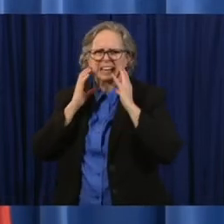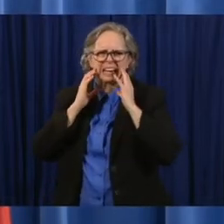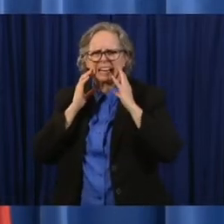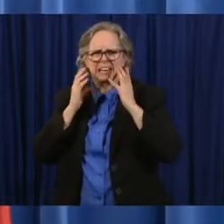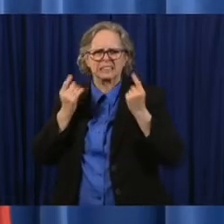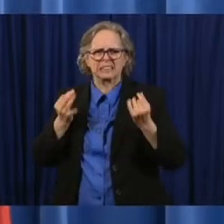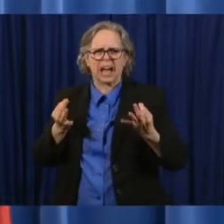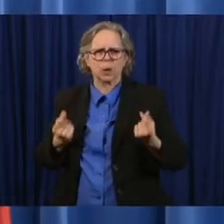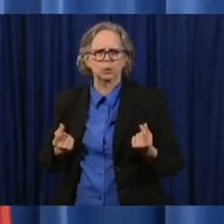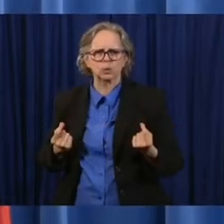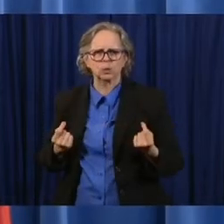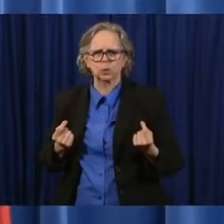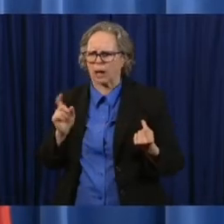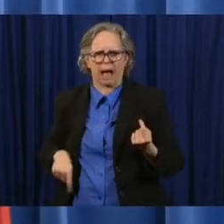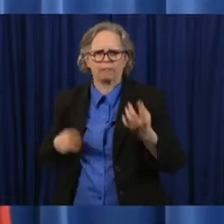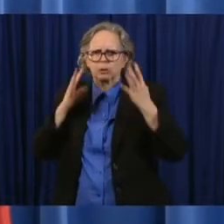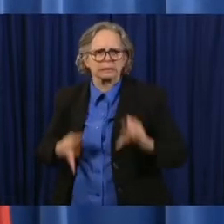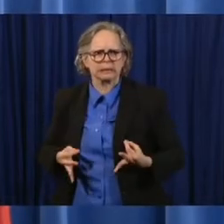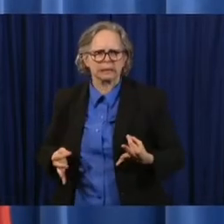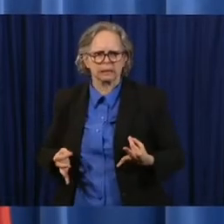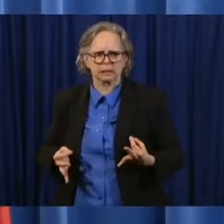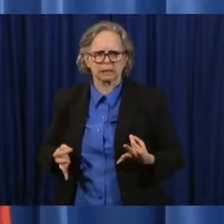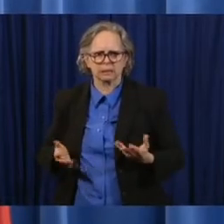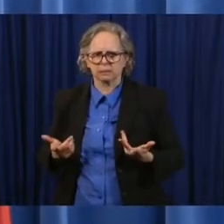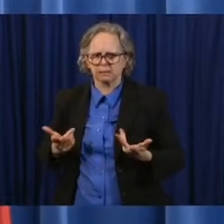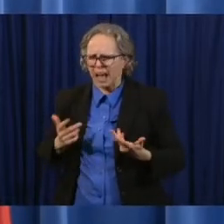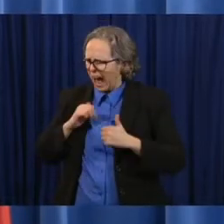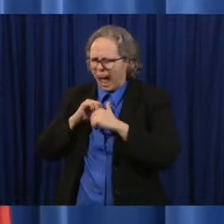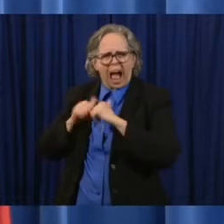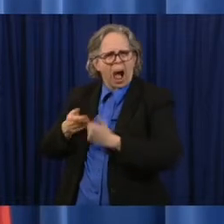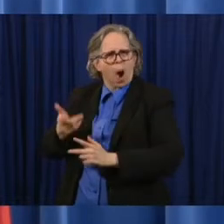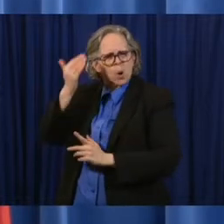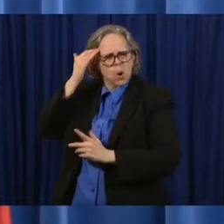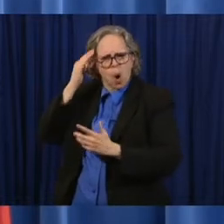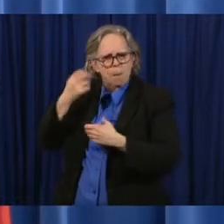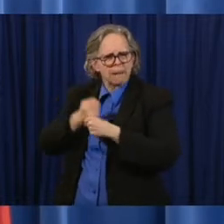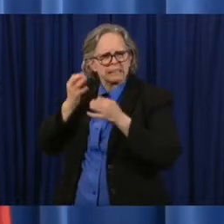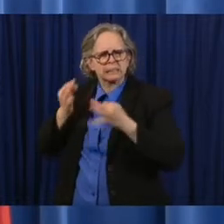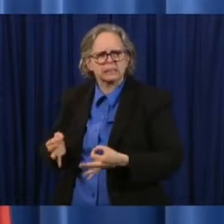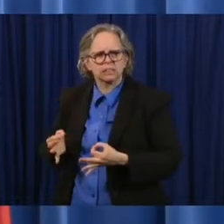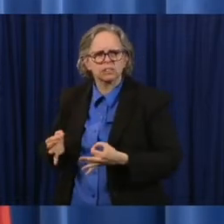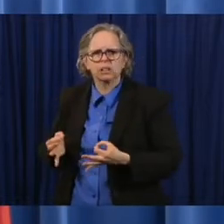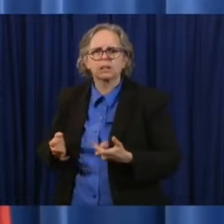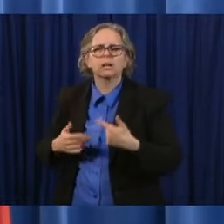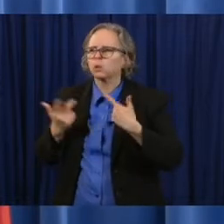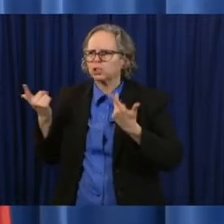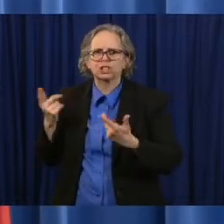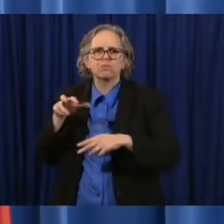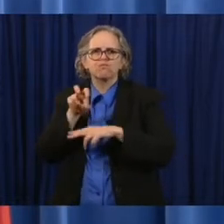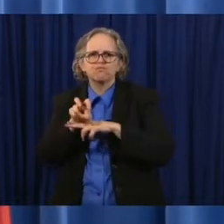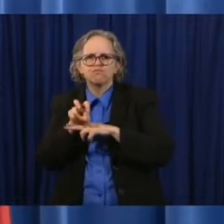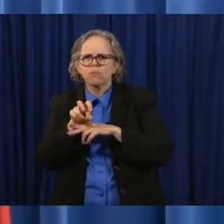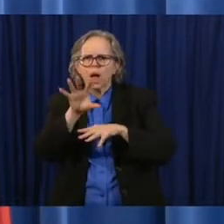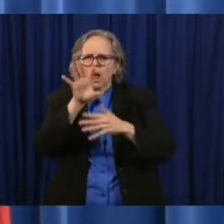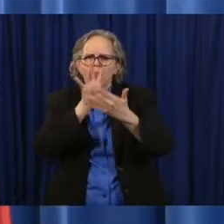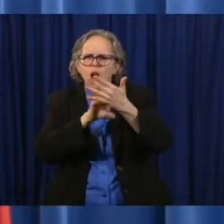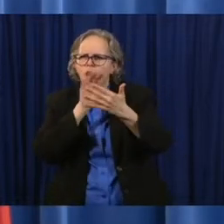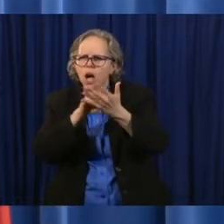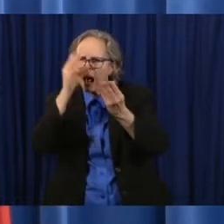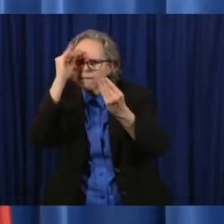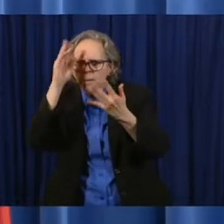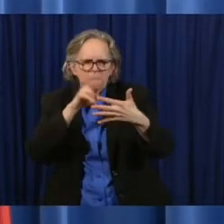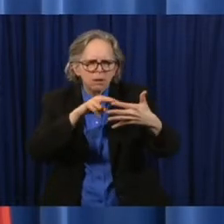so having more information, for example, if they knew that they had